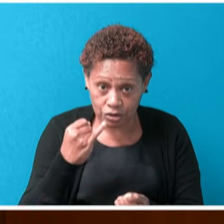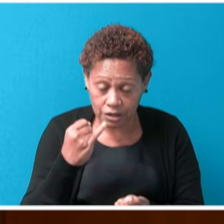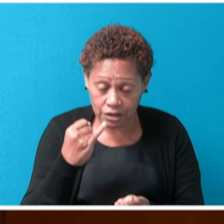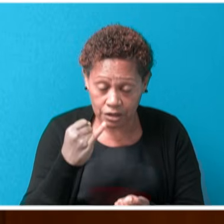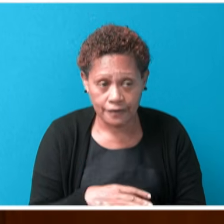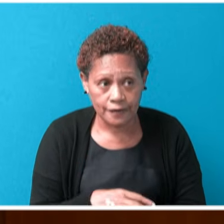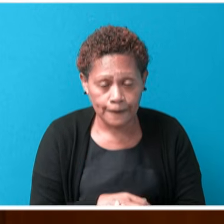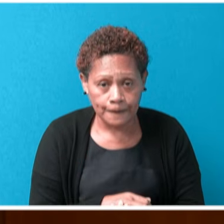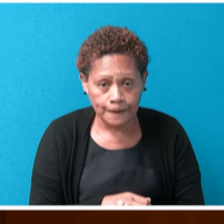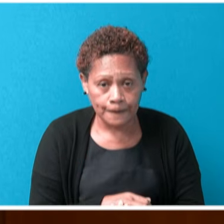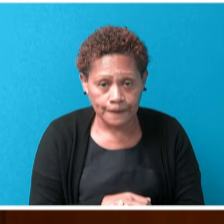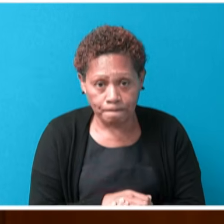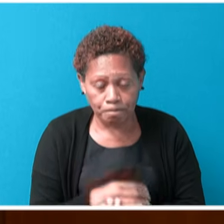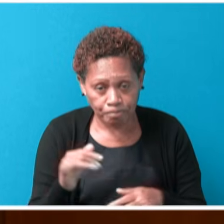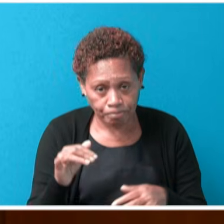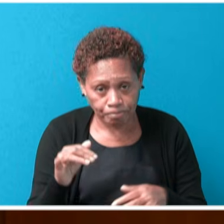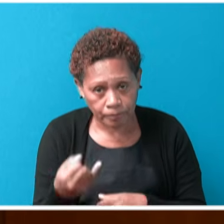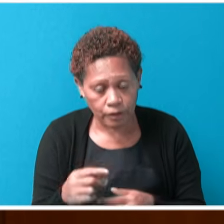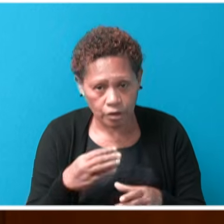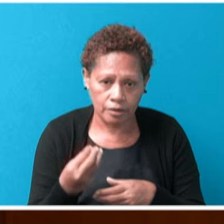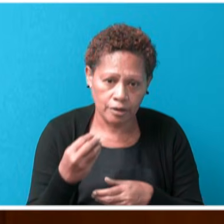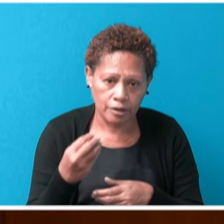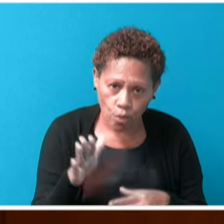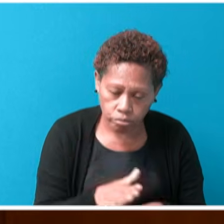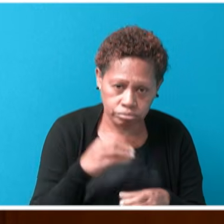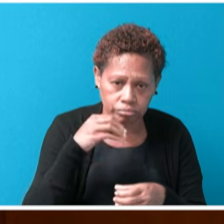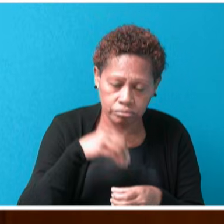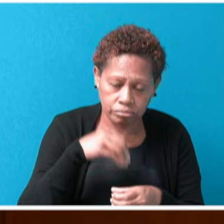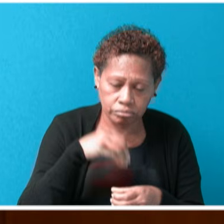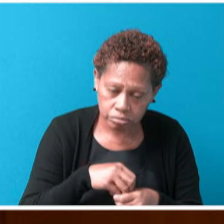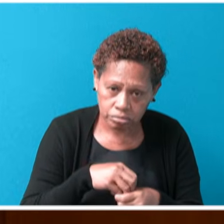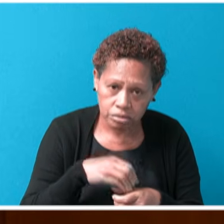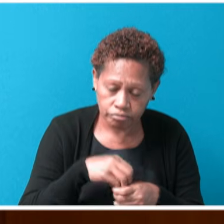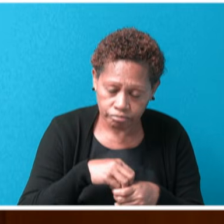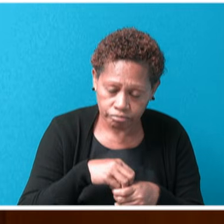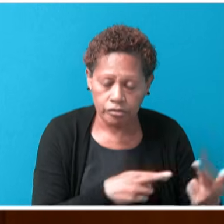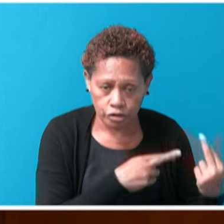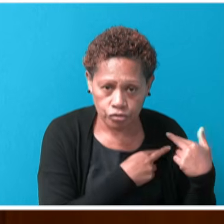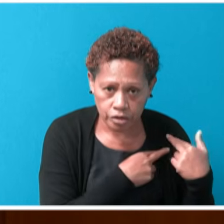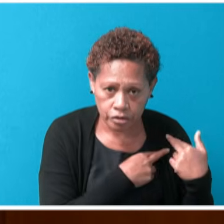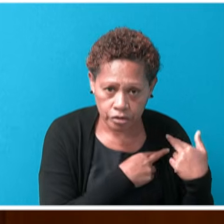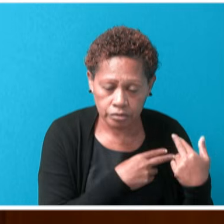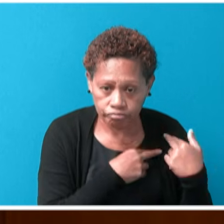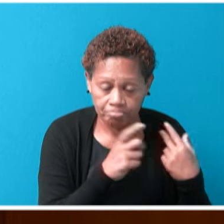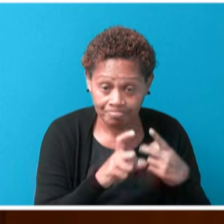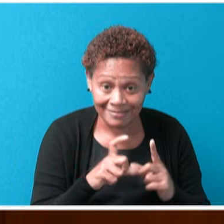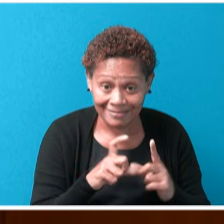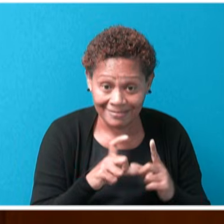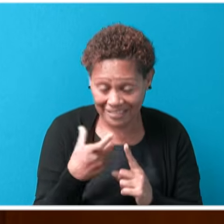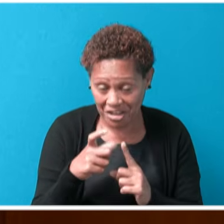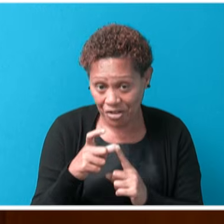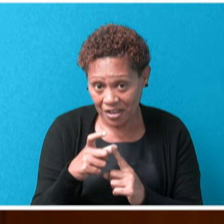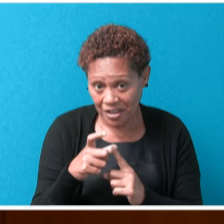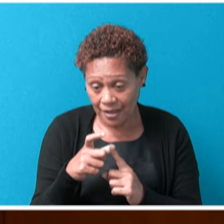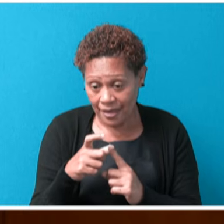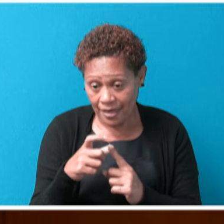indicators. It will be inclusive, it will be gender responsive, it will be climate aware, and it will